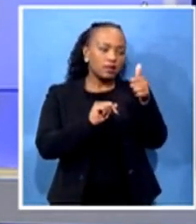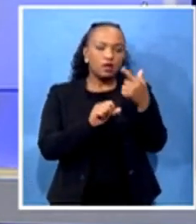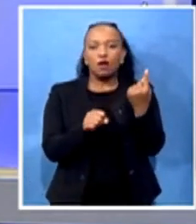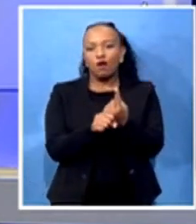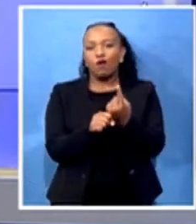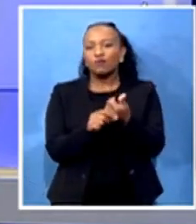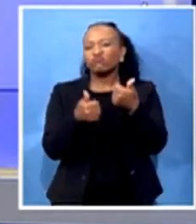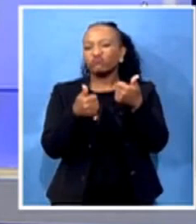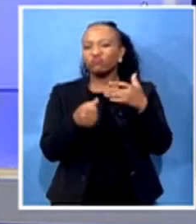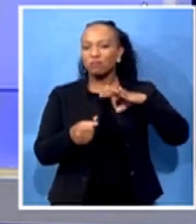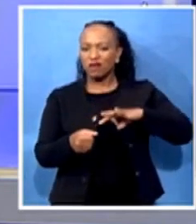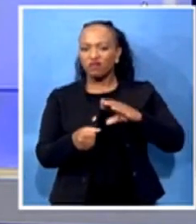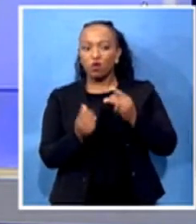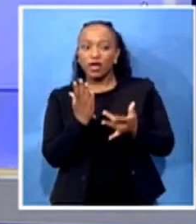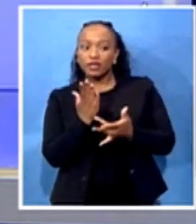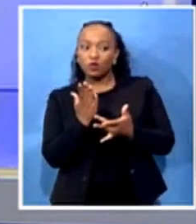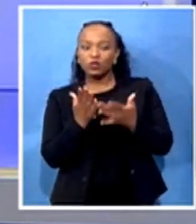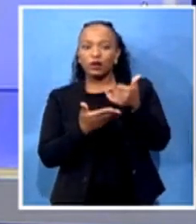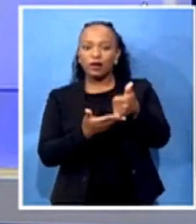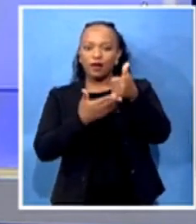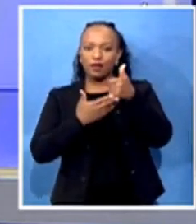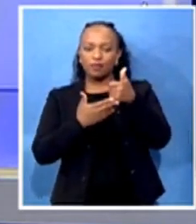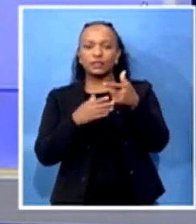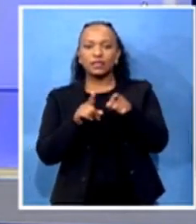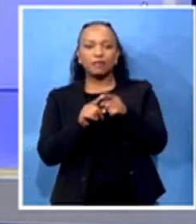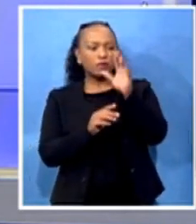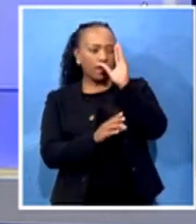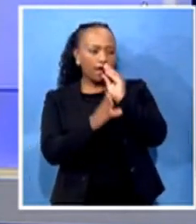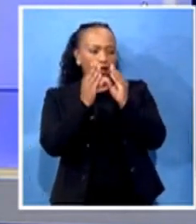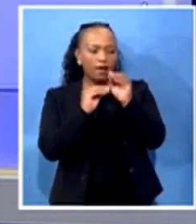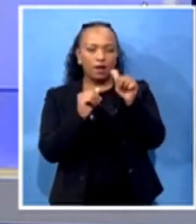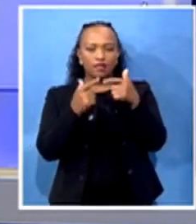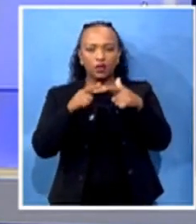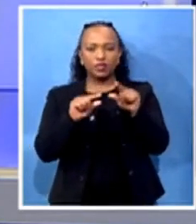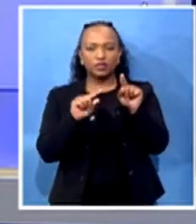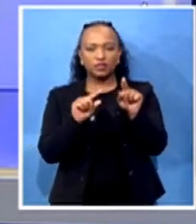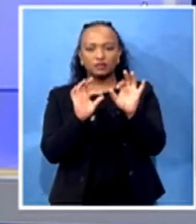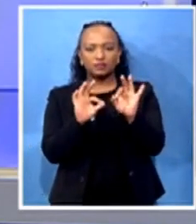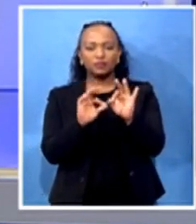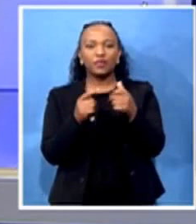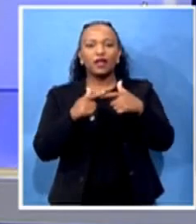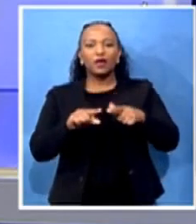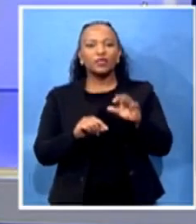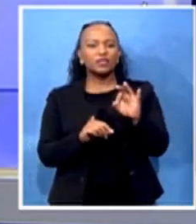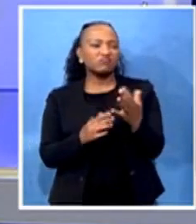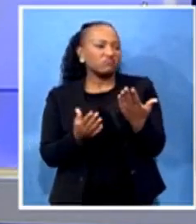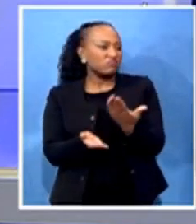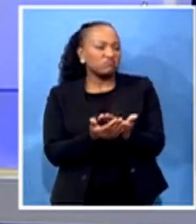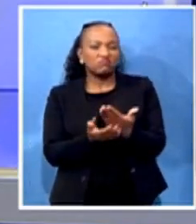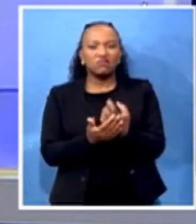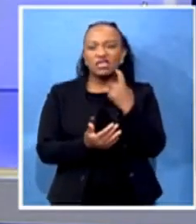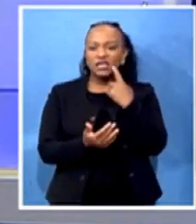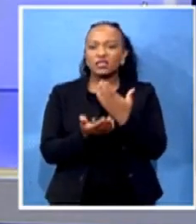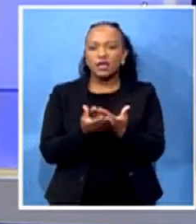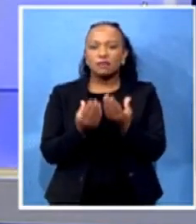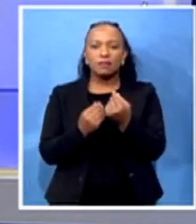advancements, exposure and other languages literally at your fingertips. One young man has taken advantage of this. He has